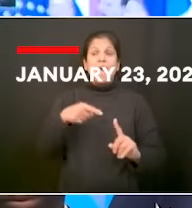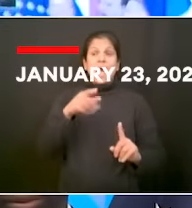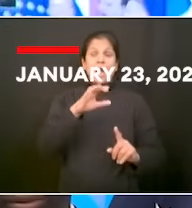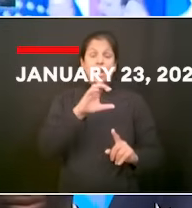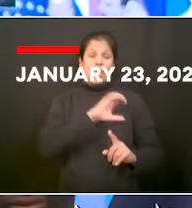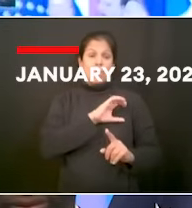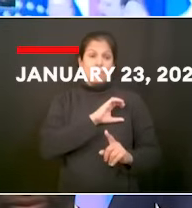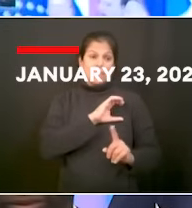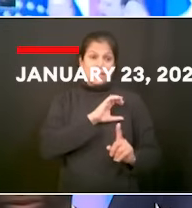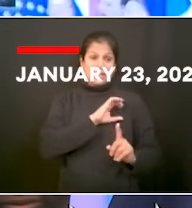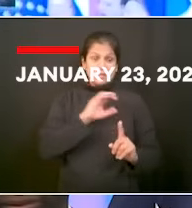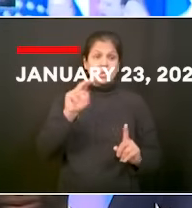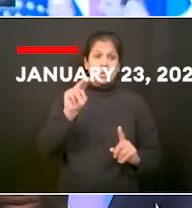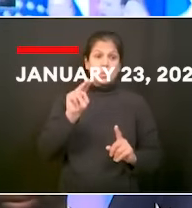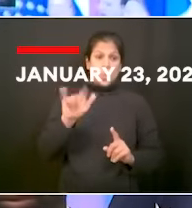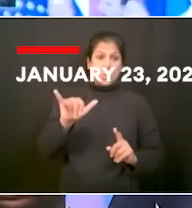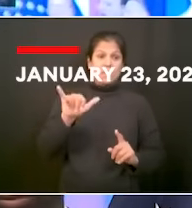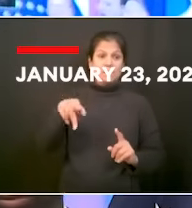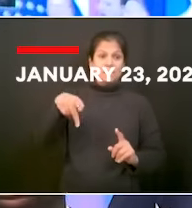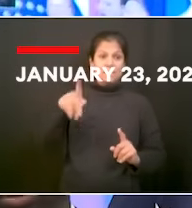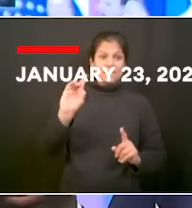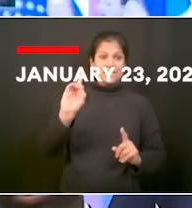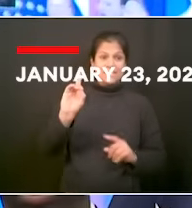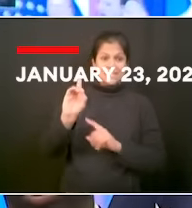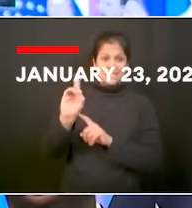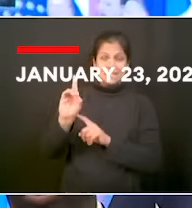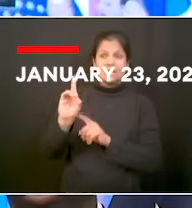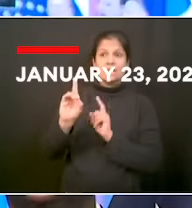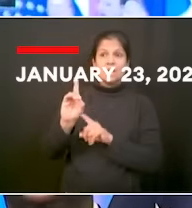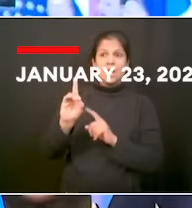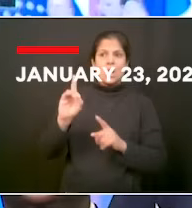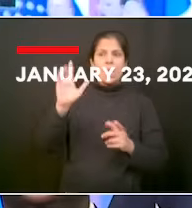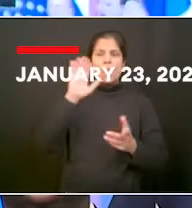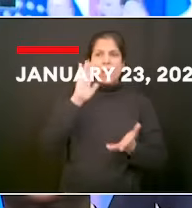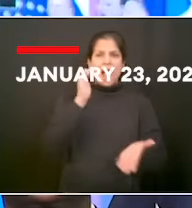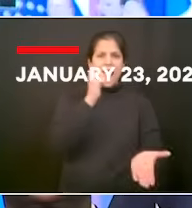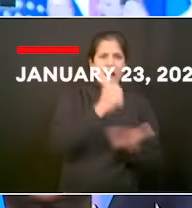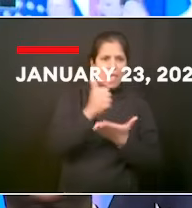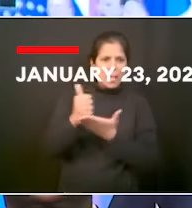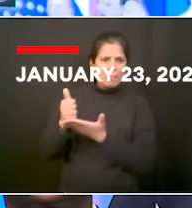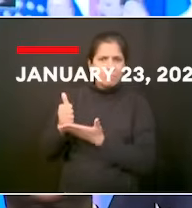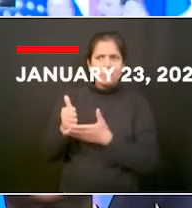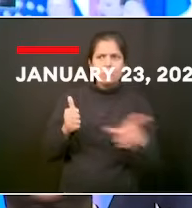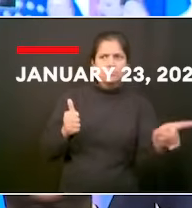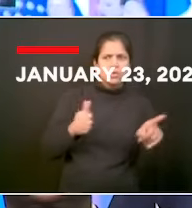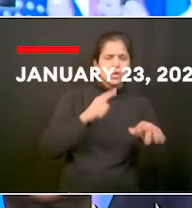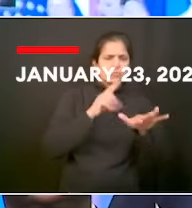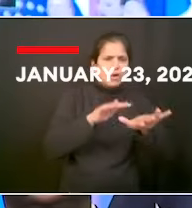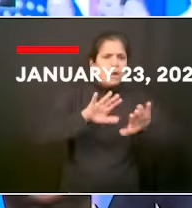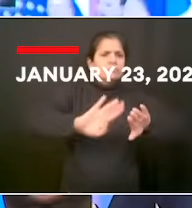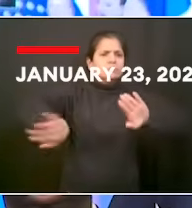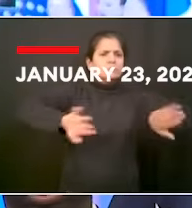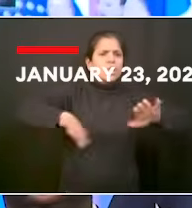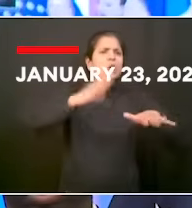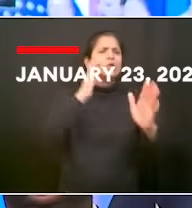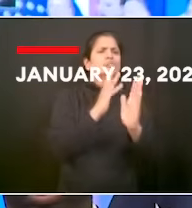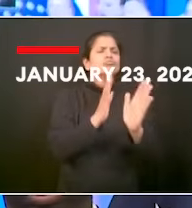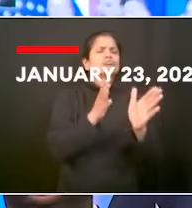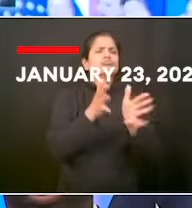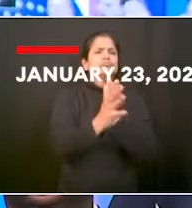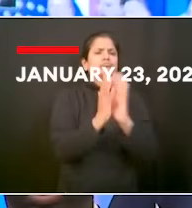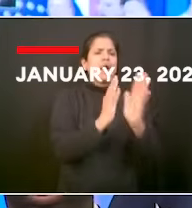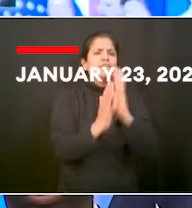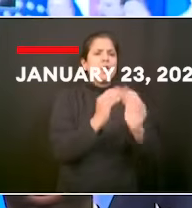routing operations that we'll see across the city. Every single agency and department is going to be playing a role. You know, for example, DSNY is taking the